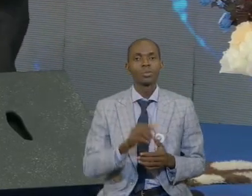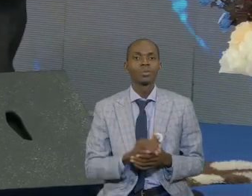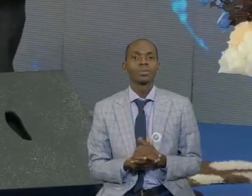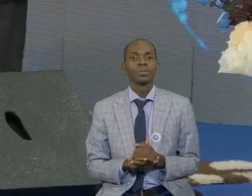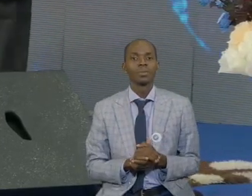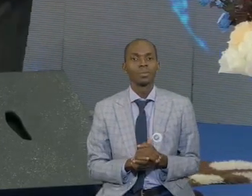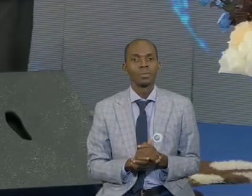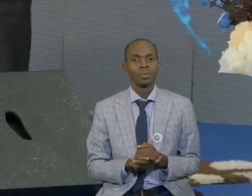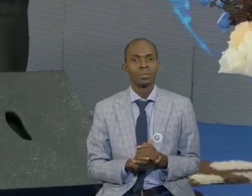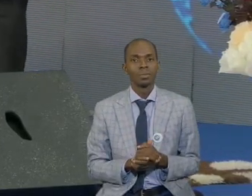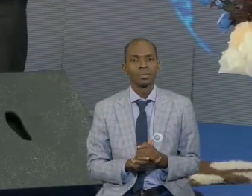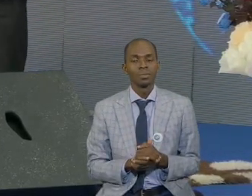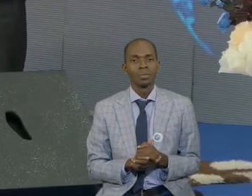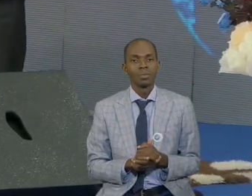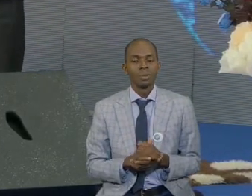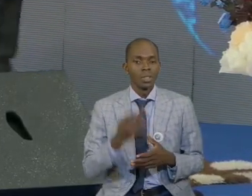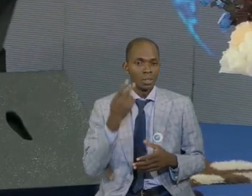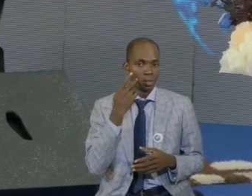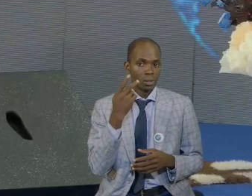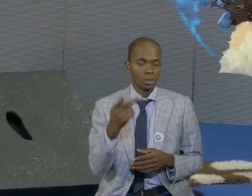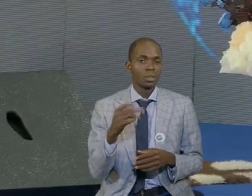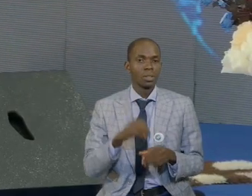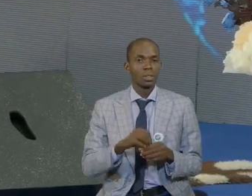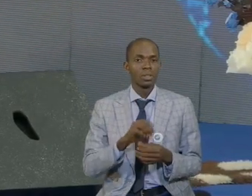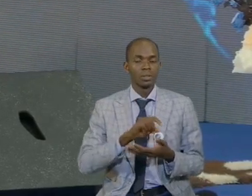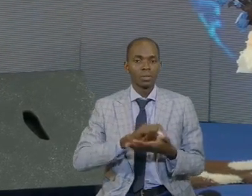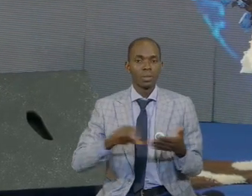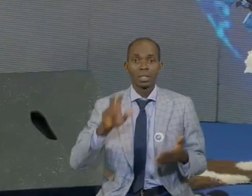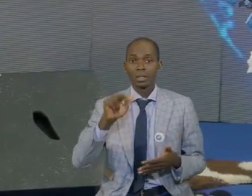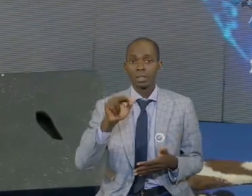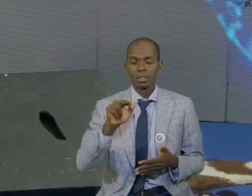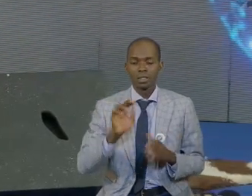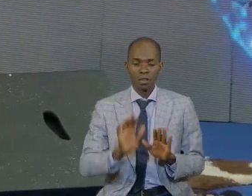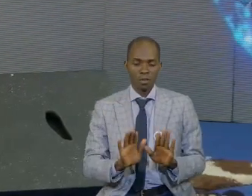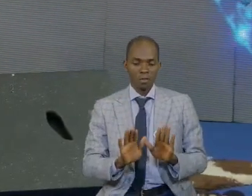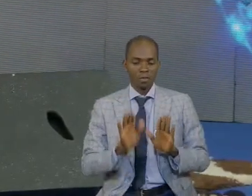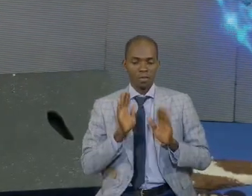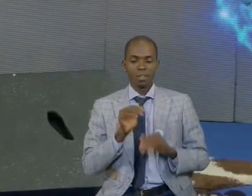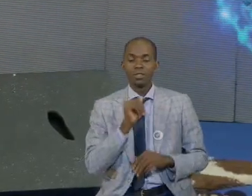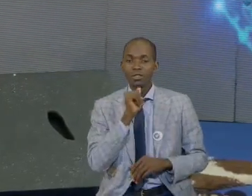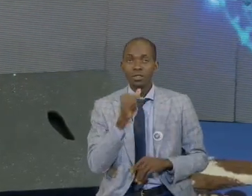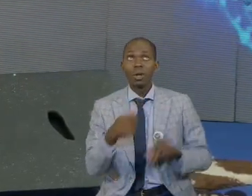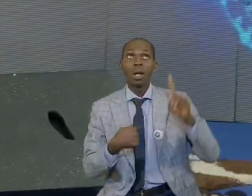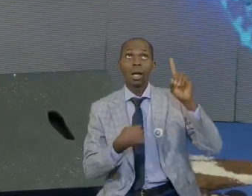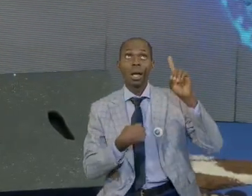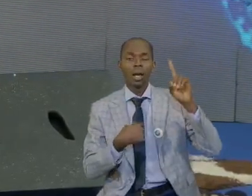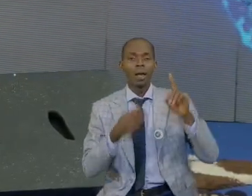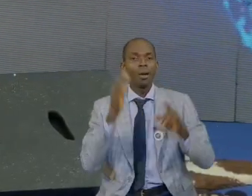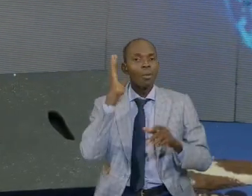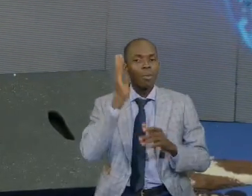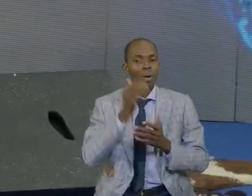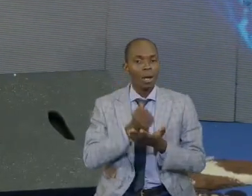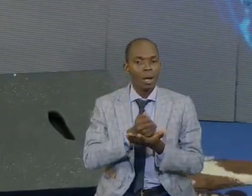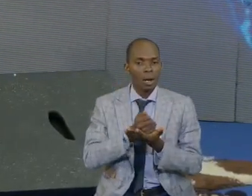Look at verse 13. Fear not, I will help thee.